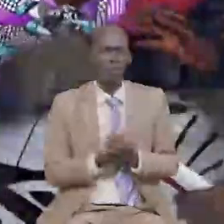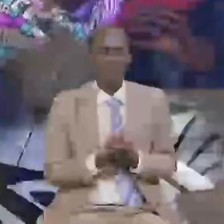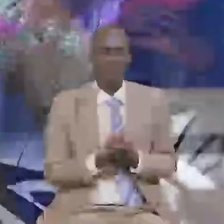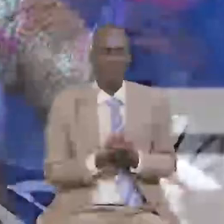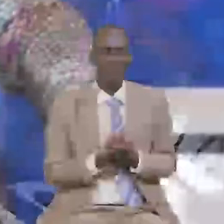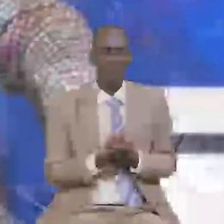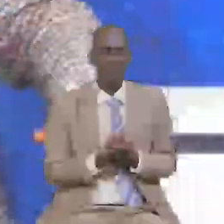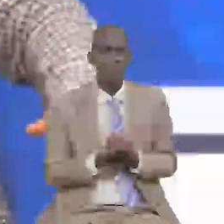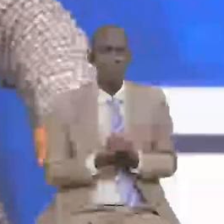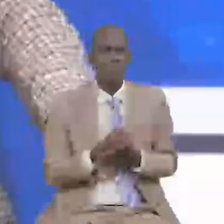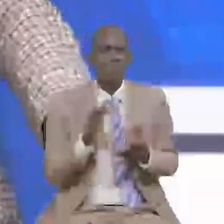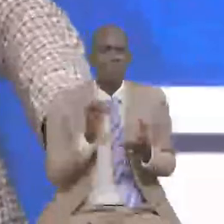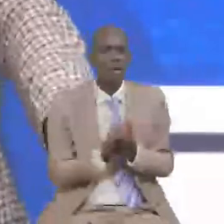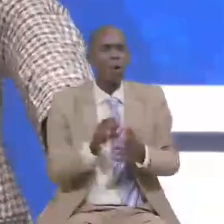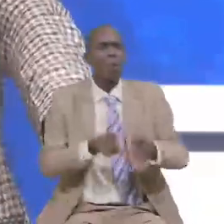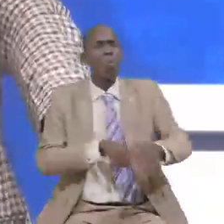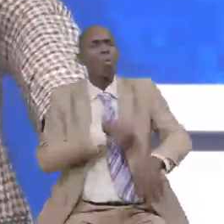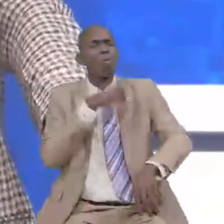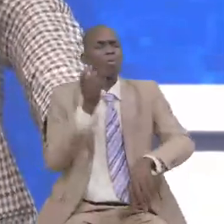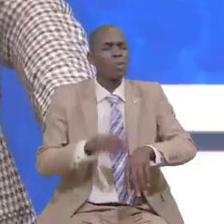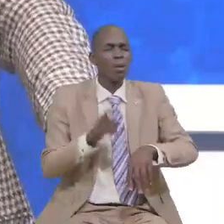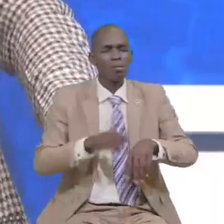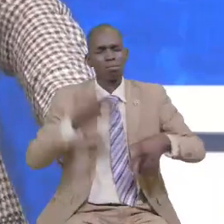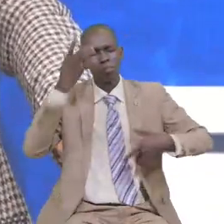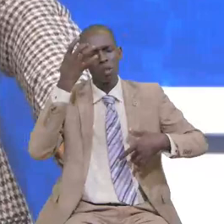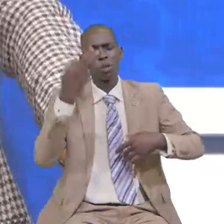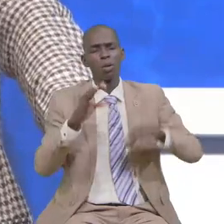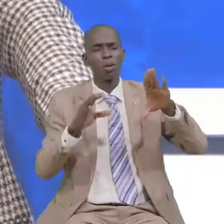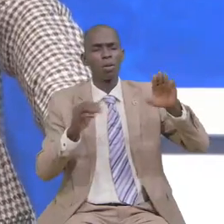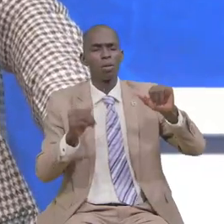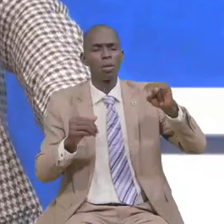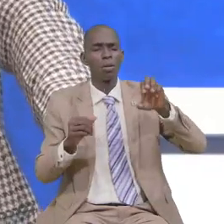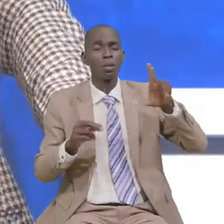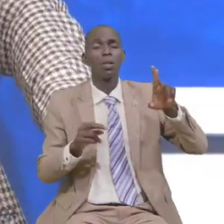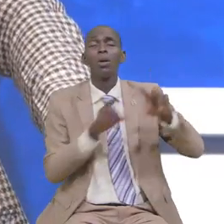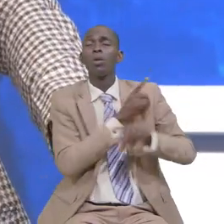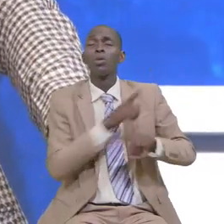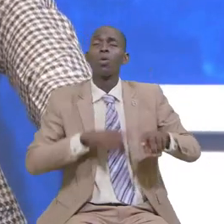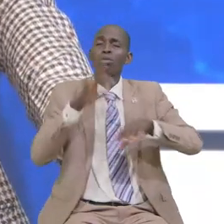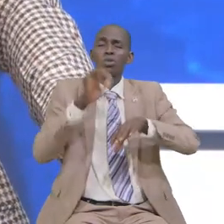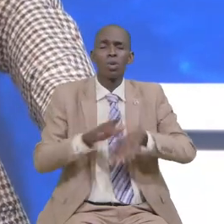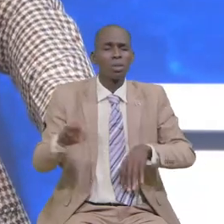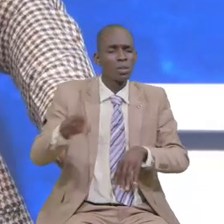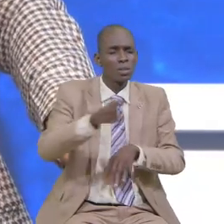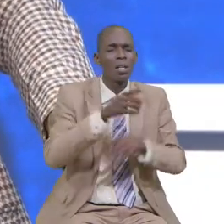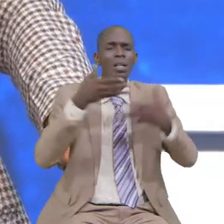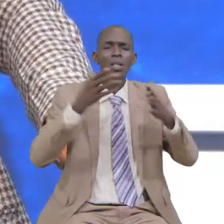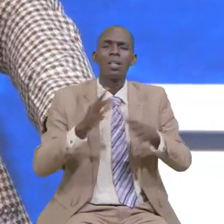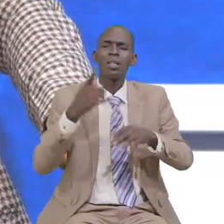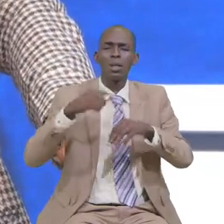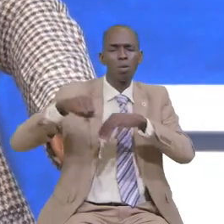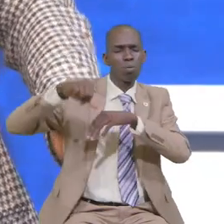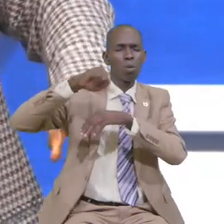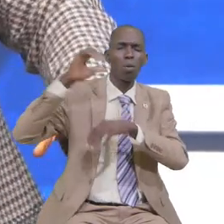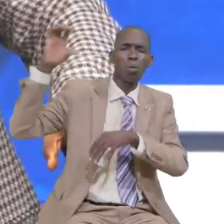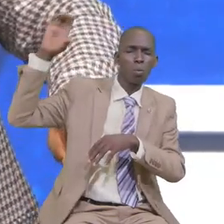That long-standing problem of cancer, Lord, lay your hand upon them. Let the anointing that breaks